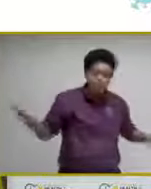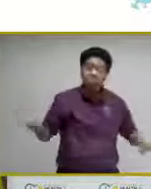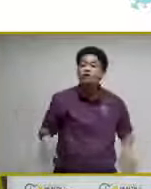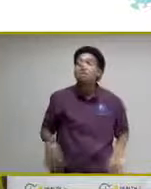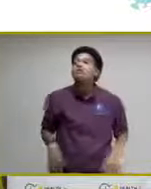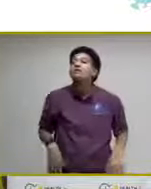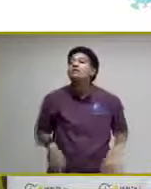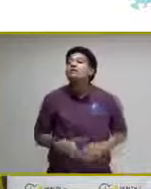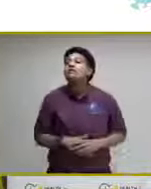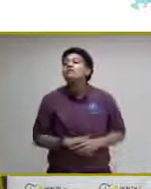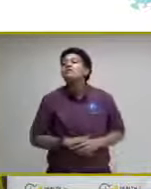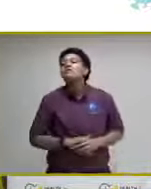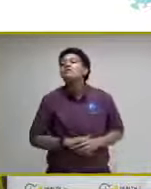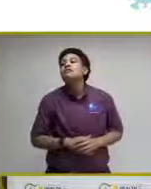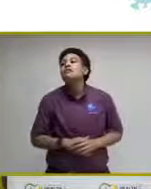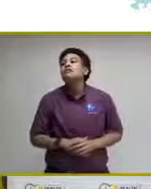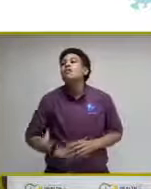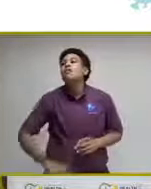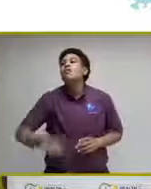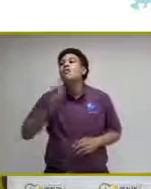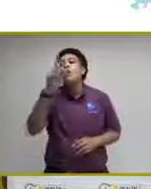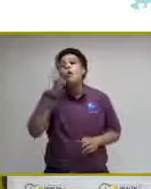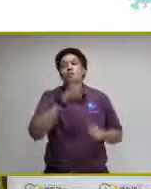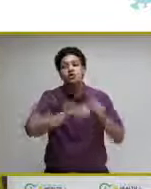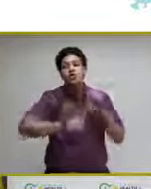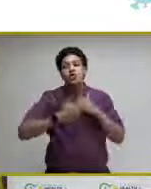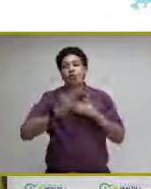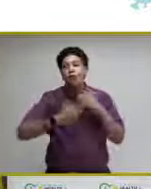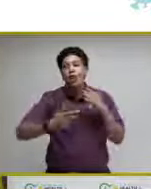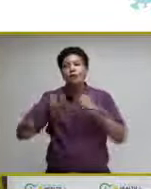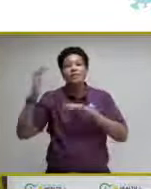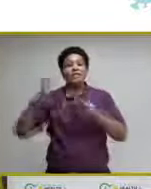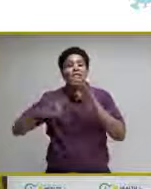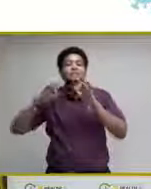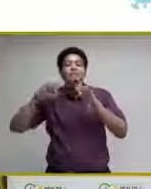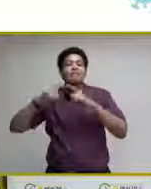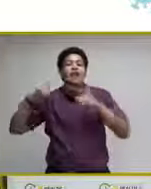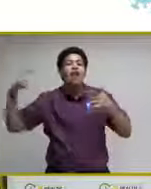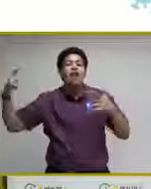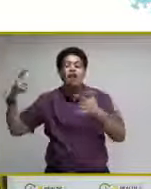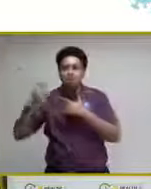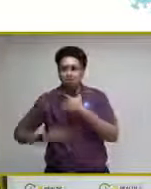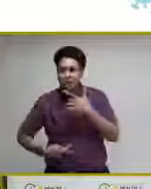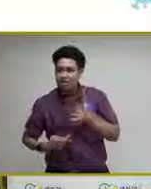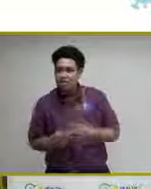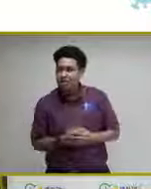one per parish, with the exception of the larger parishes. Next.